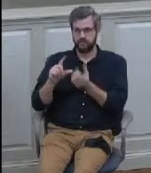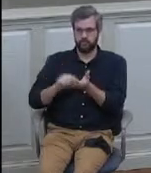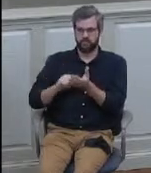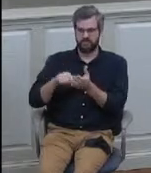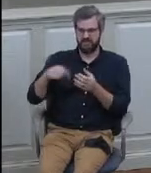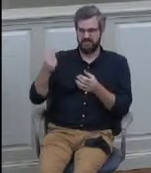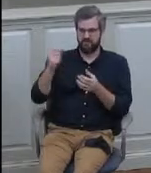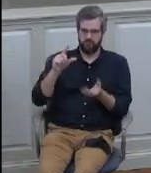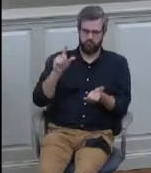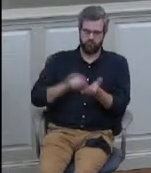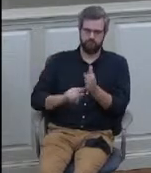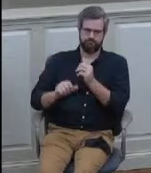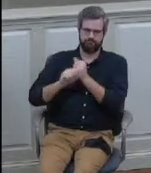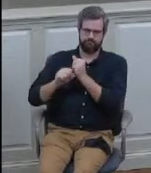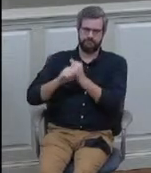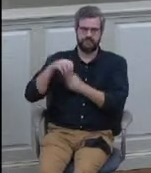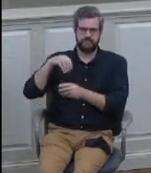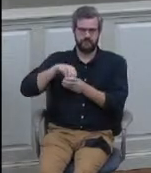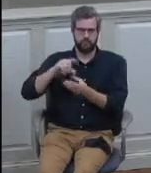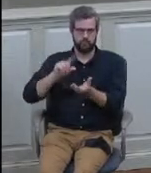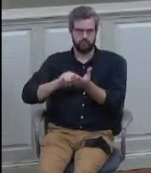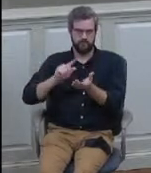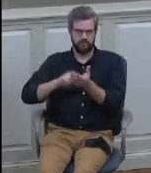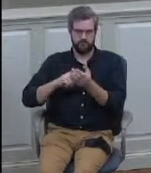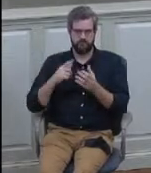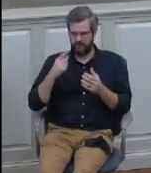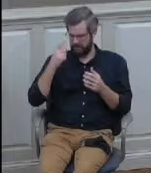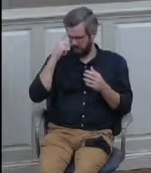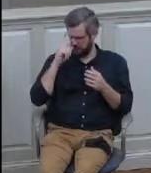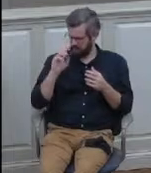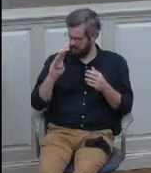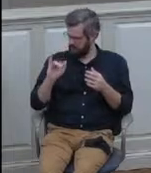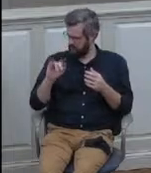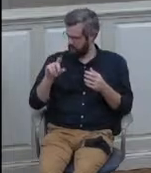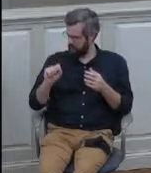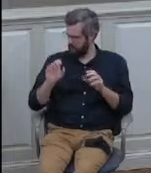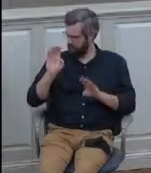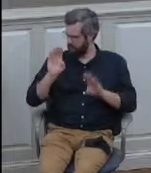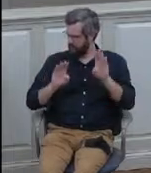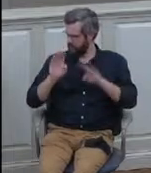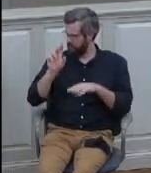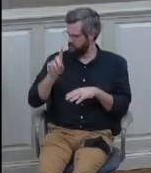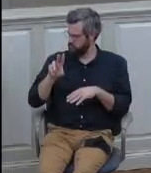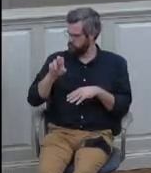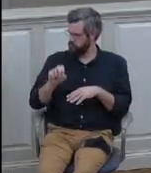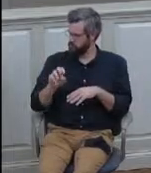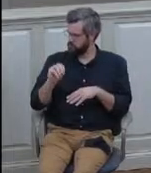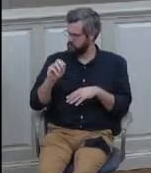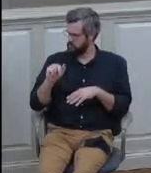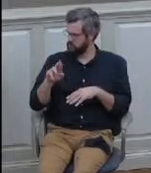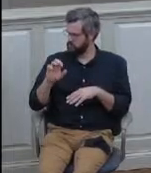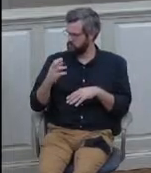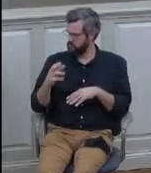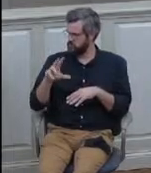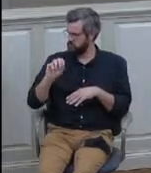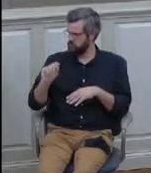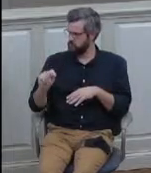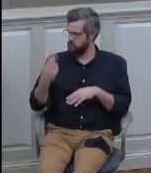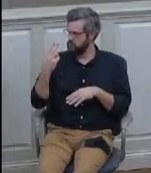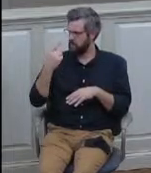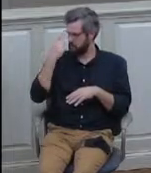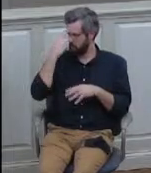Saturday for this contract. Bids are going to be due March 30th, I believe, is what we put